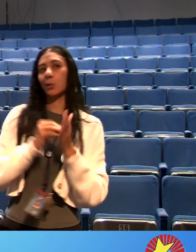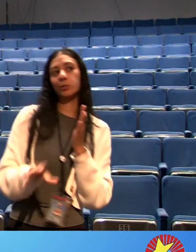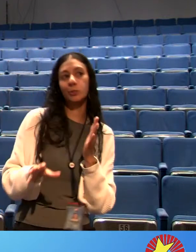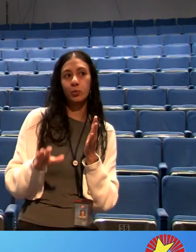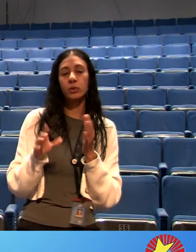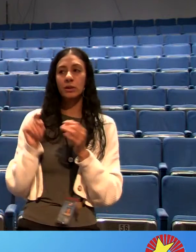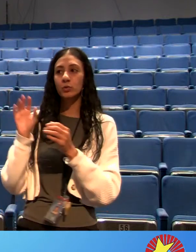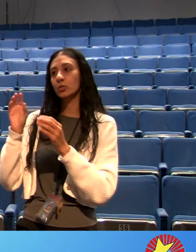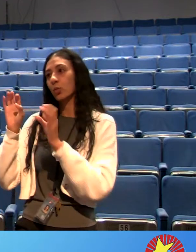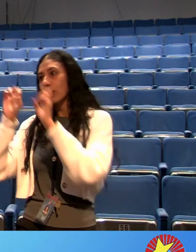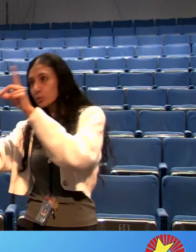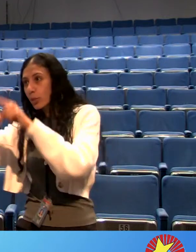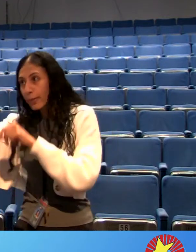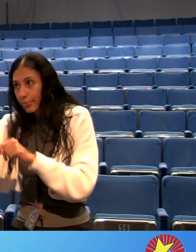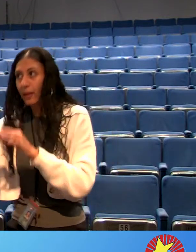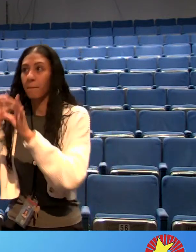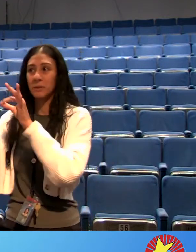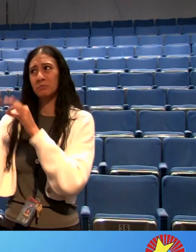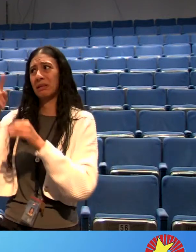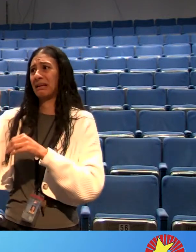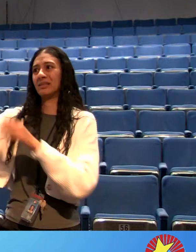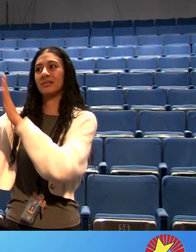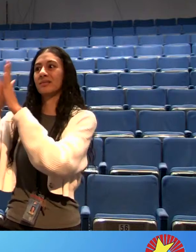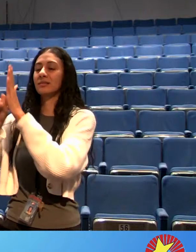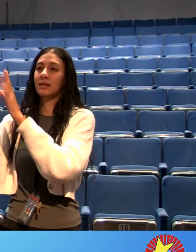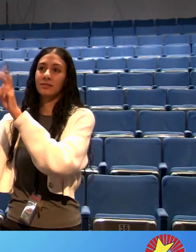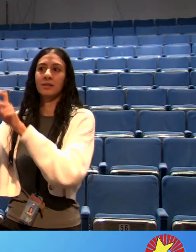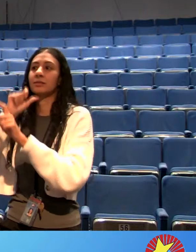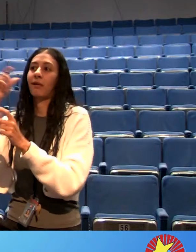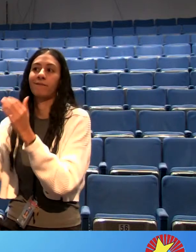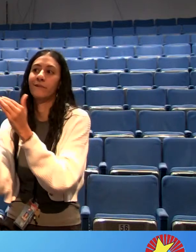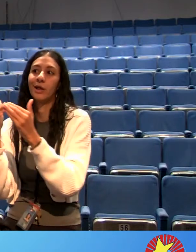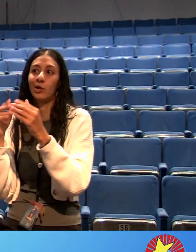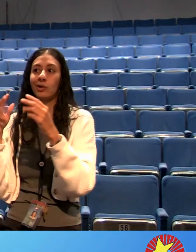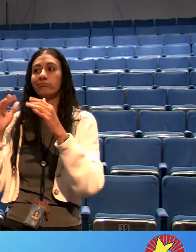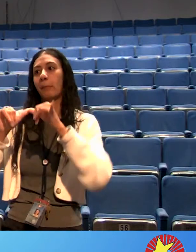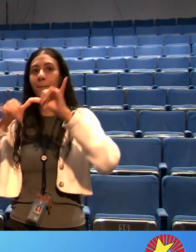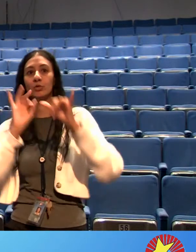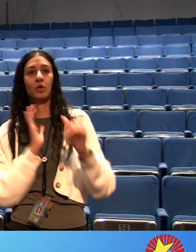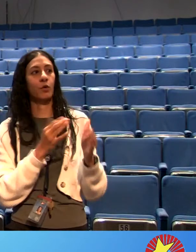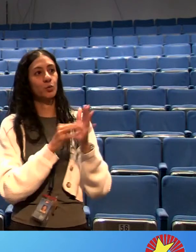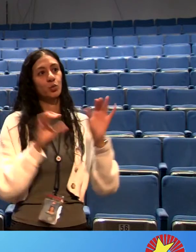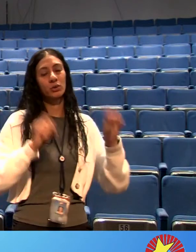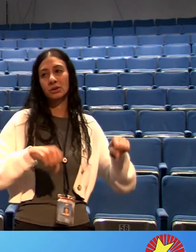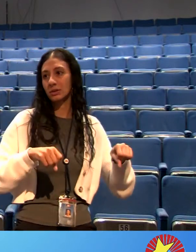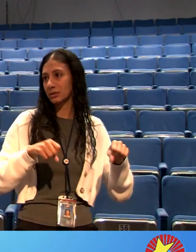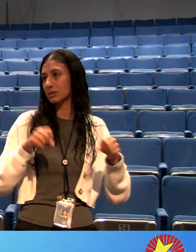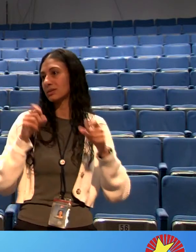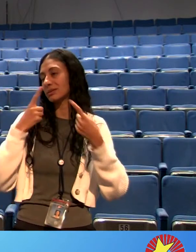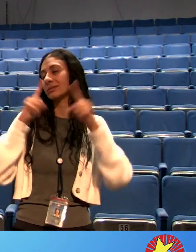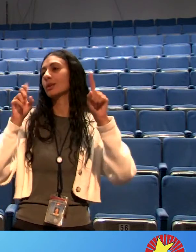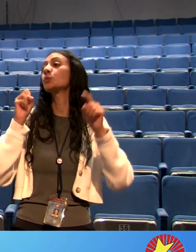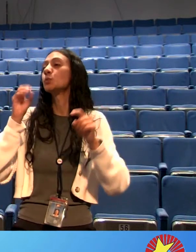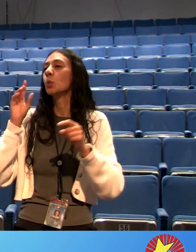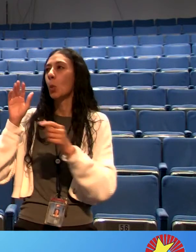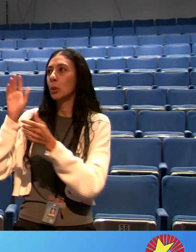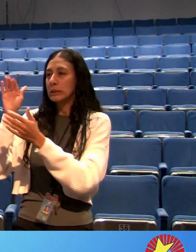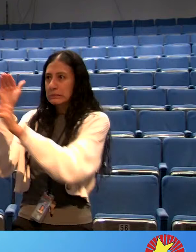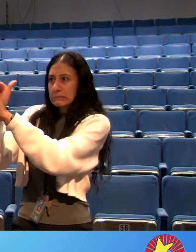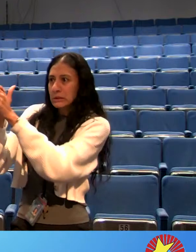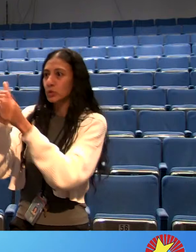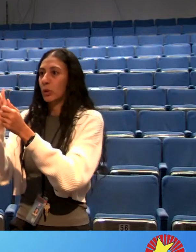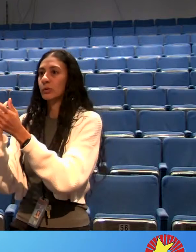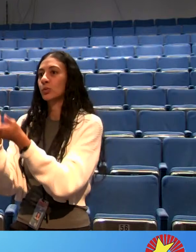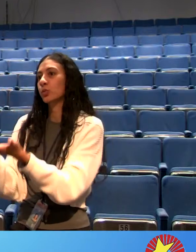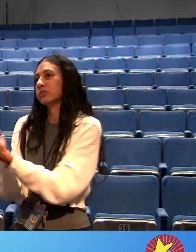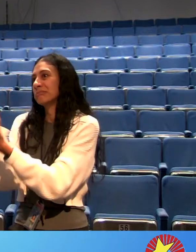working to realize the full potential of our students by explaining the differences that our students have